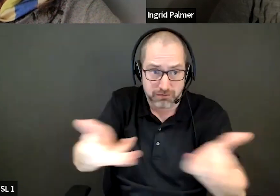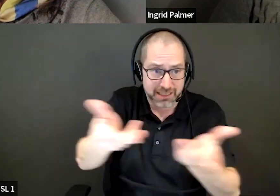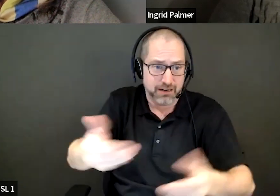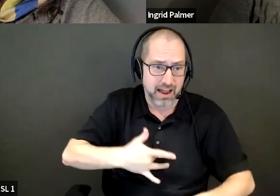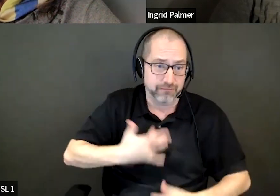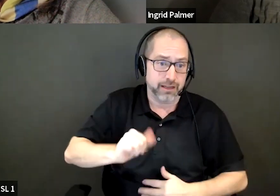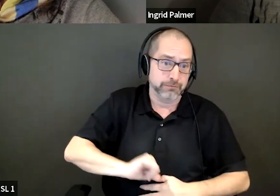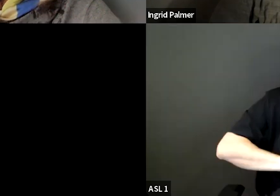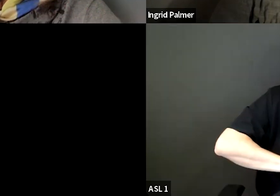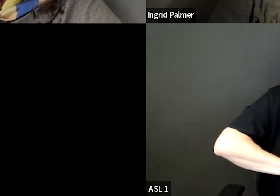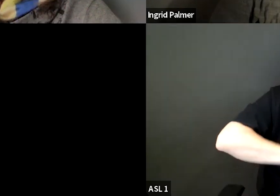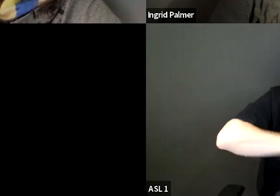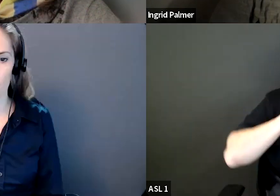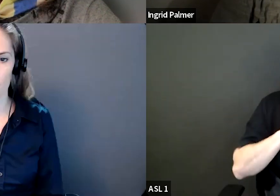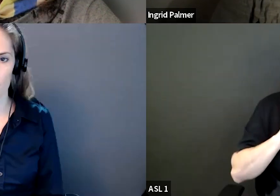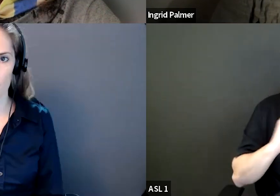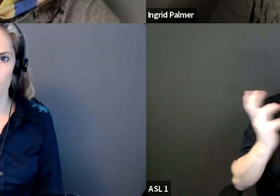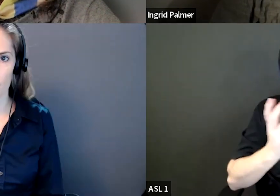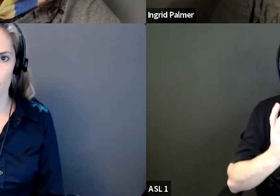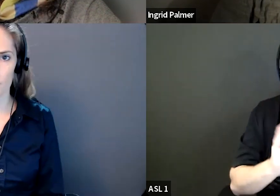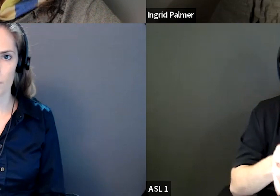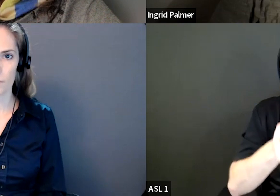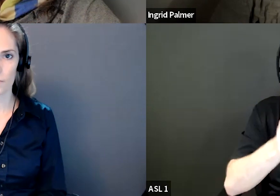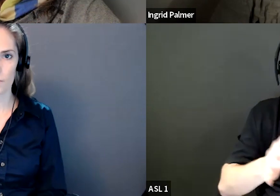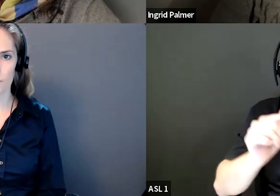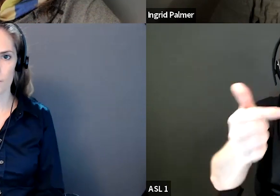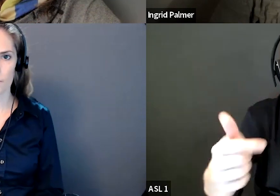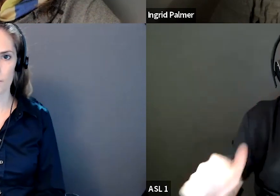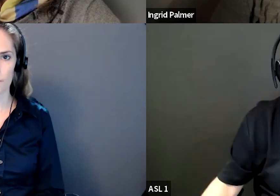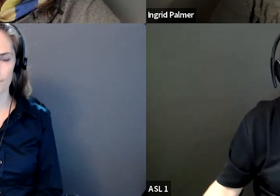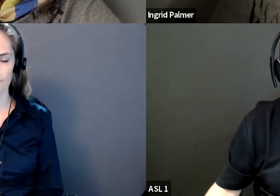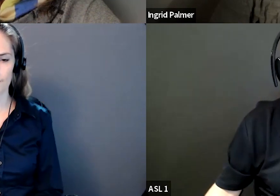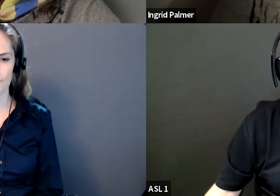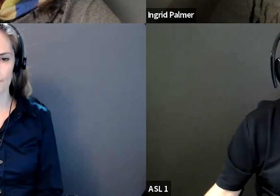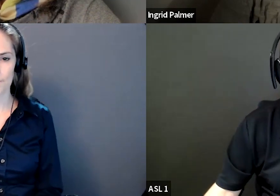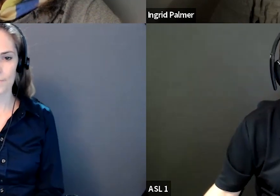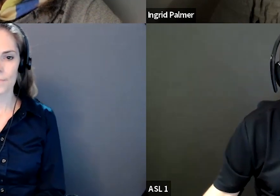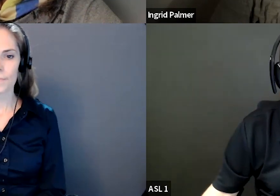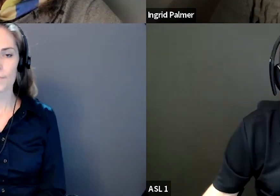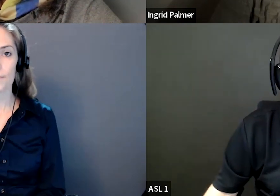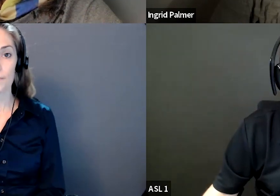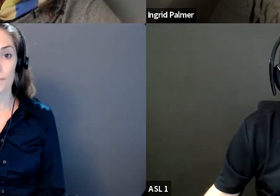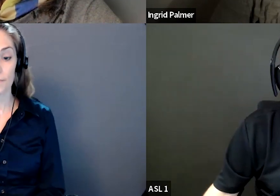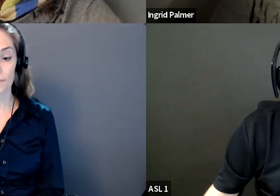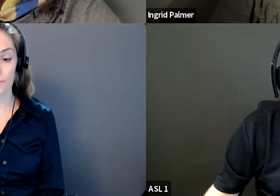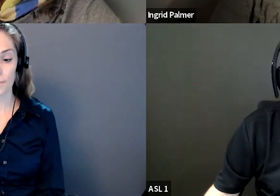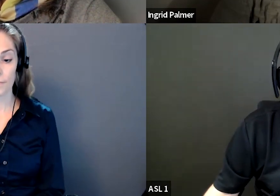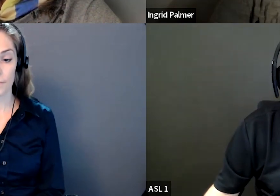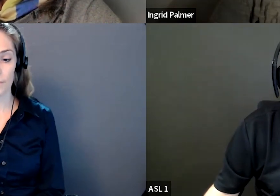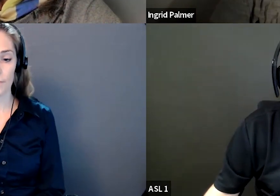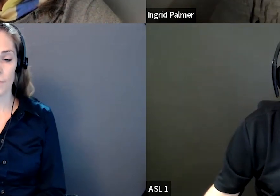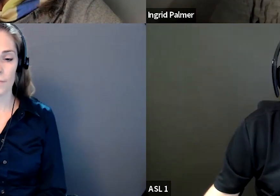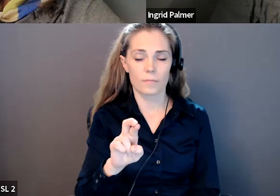event. That's how I feel too. And today's theme, belonging in the workplace, is